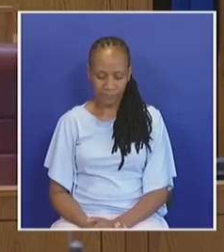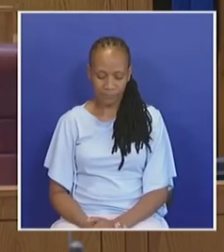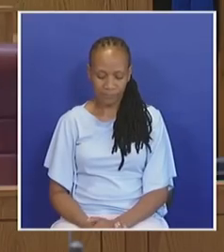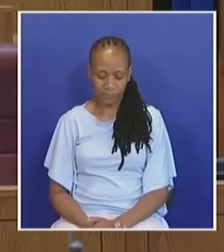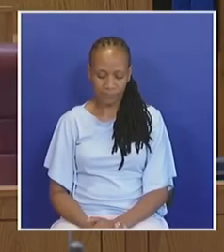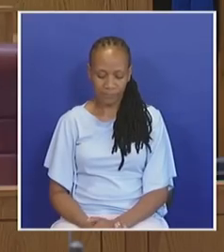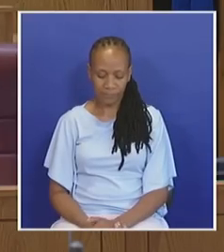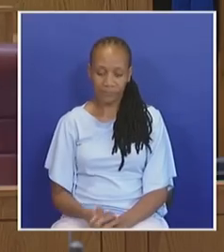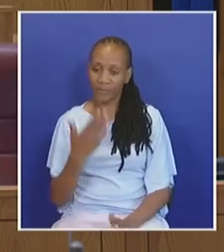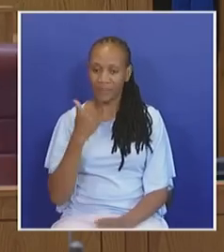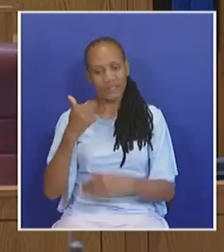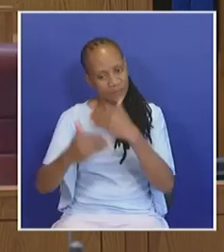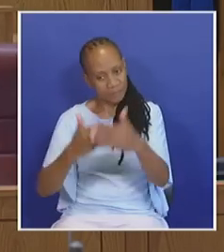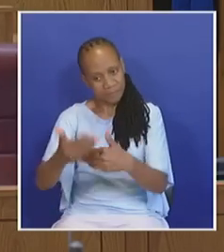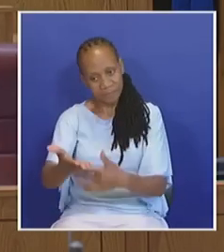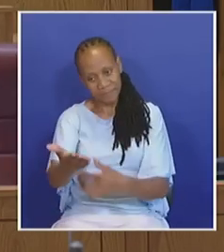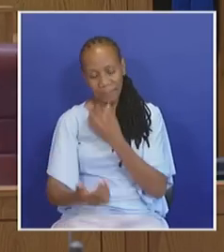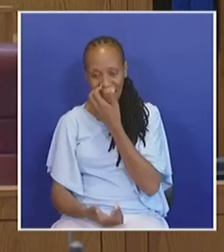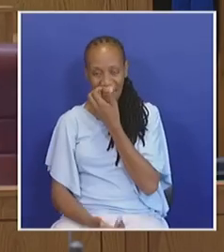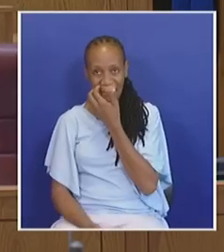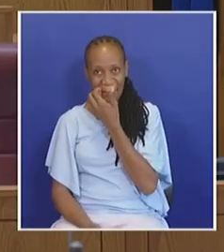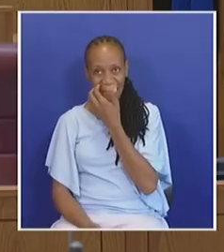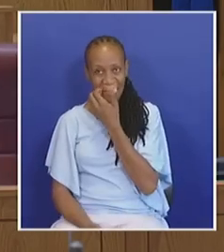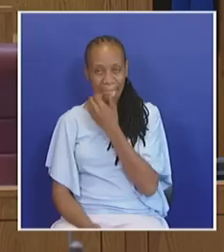Please continue, Honorable Dlamini.